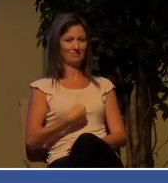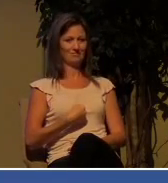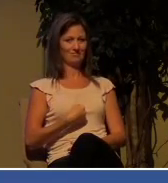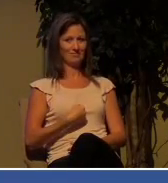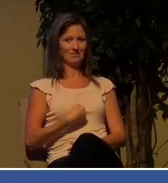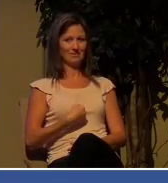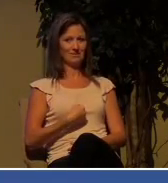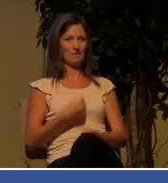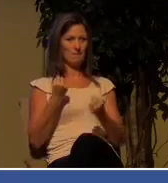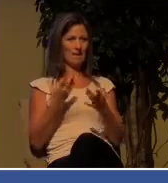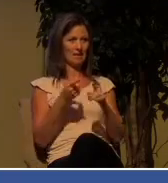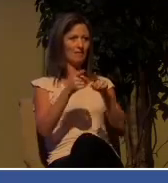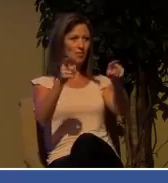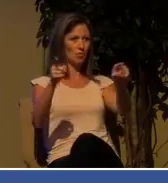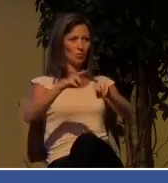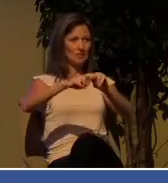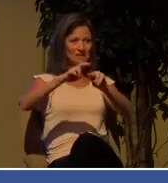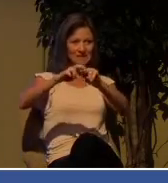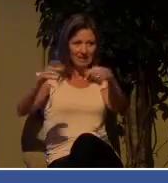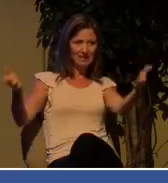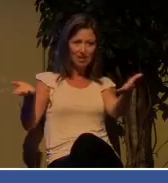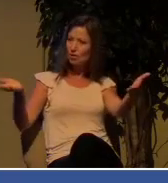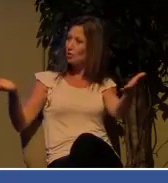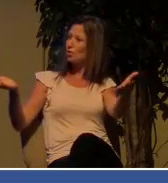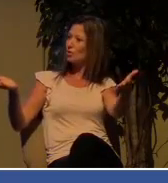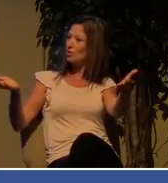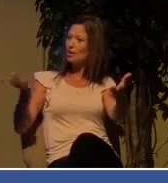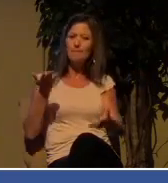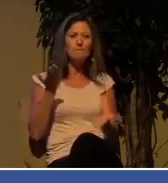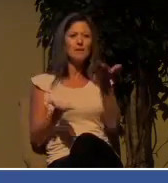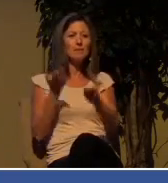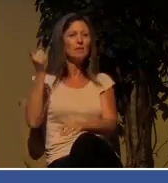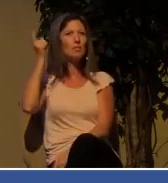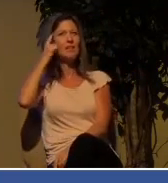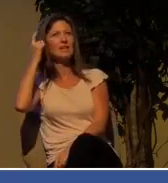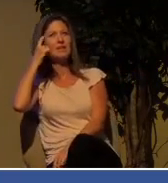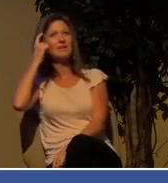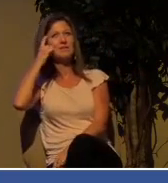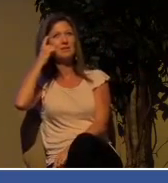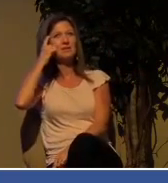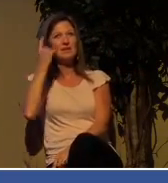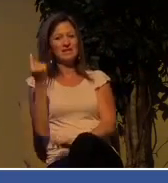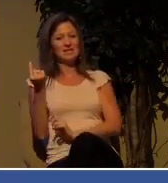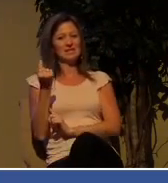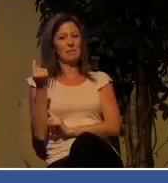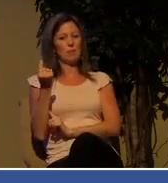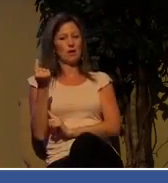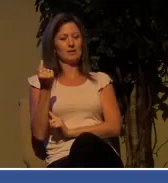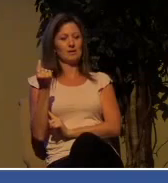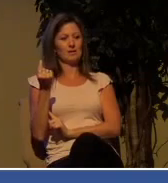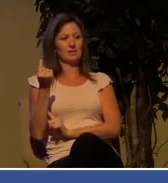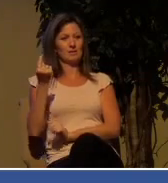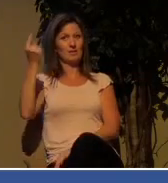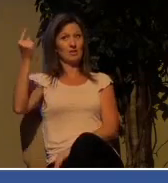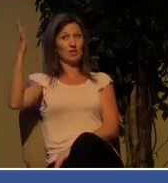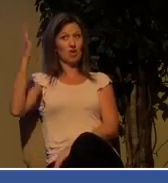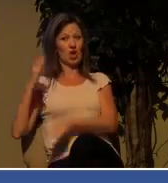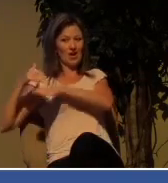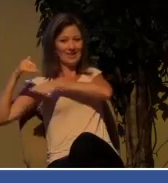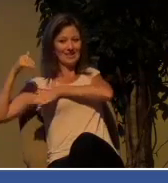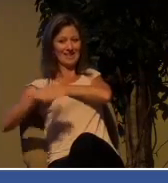are sitting here this morning. There was someone out there that God sent on a fishing